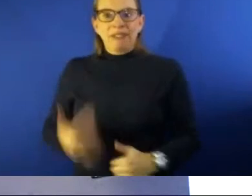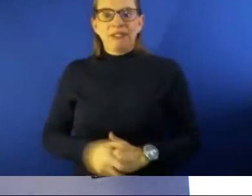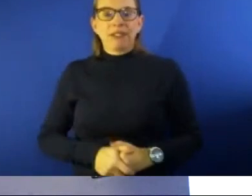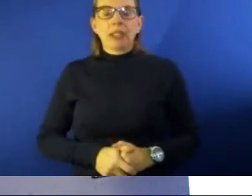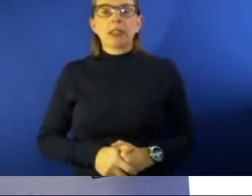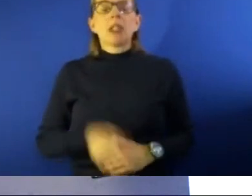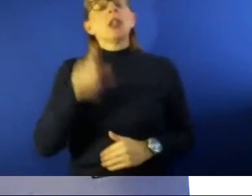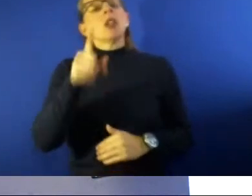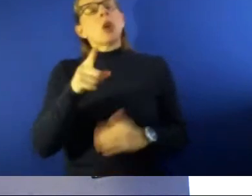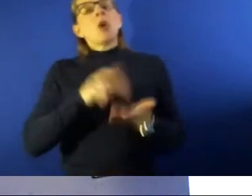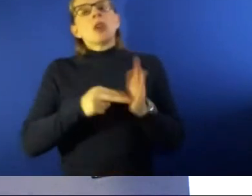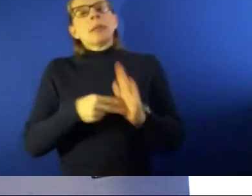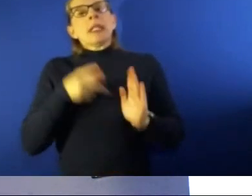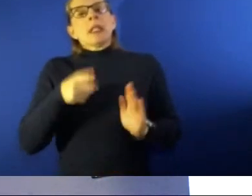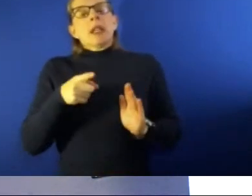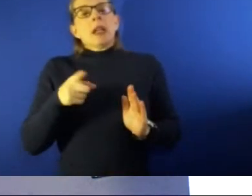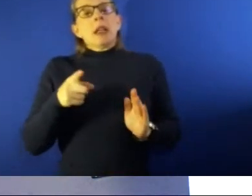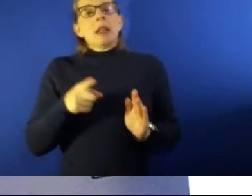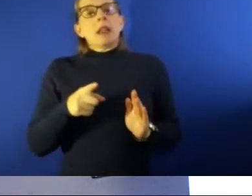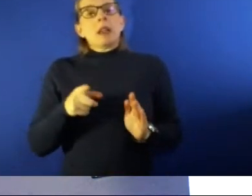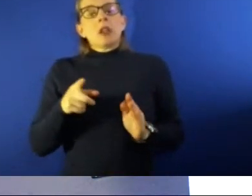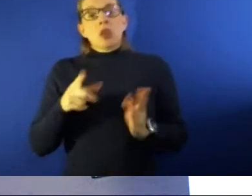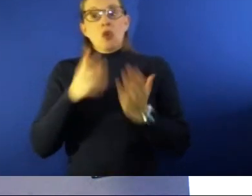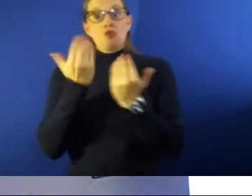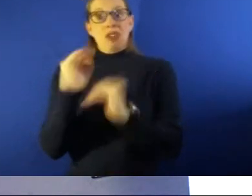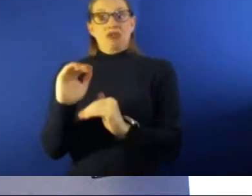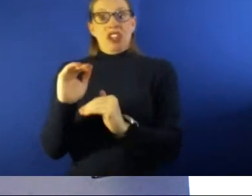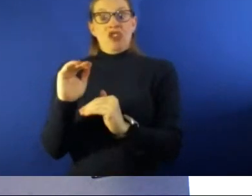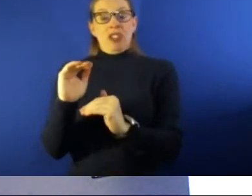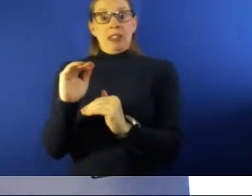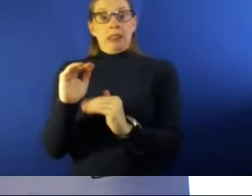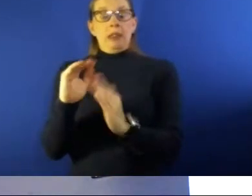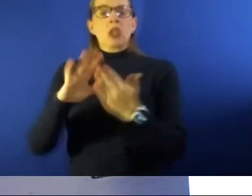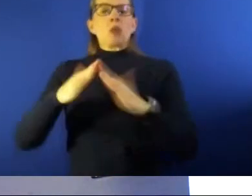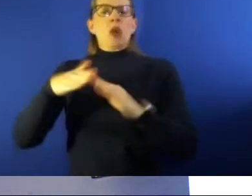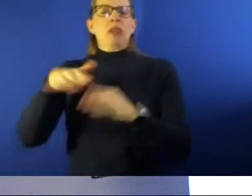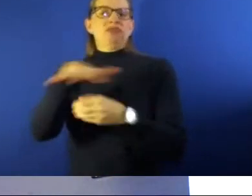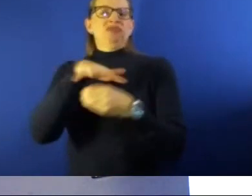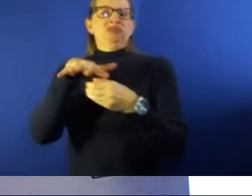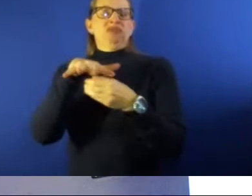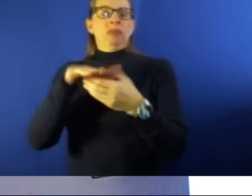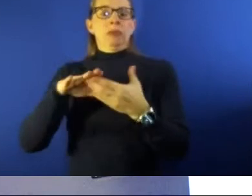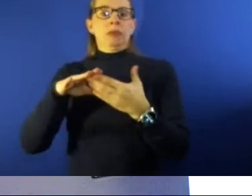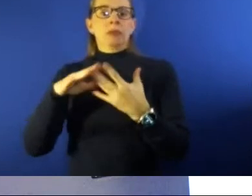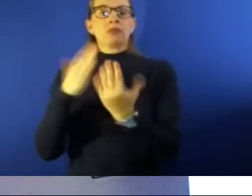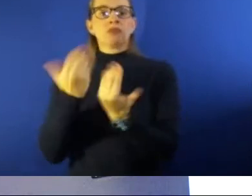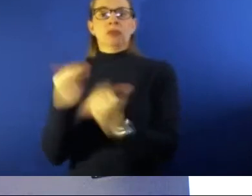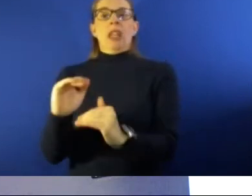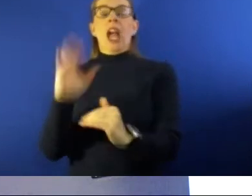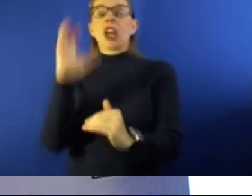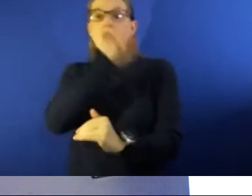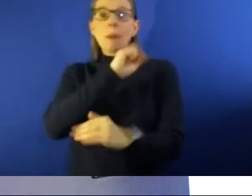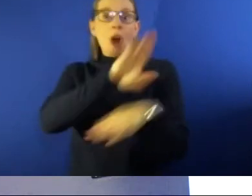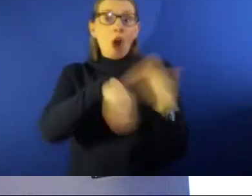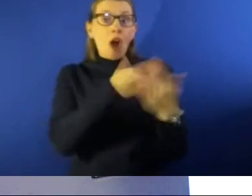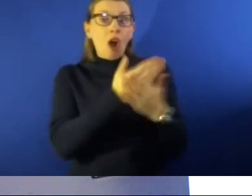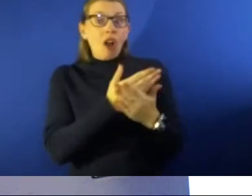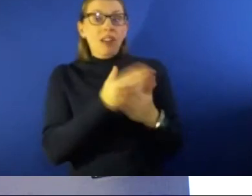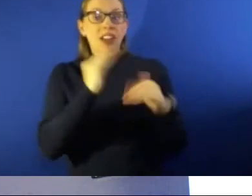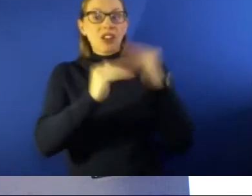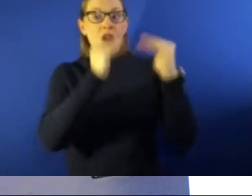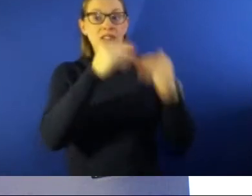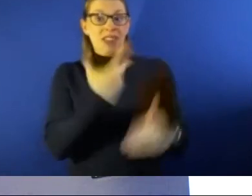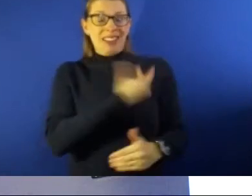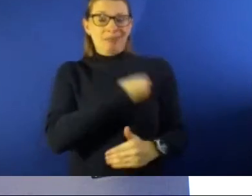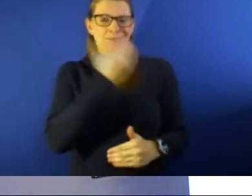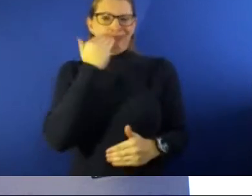they lessen those restrictions, and again, that's assuming everyone's vaccinated as an adult, which we know that wasn't happening. Sure. So then it was the